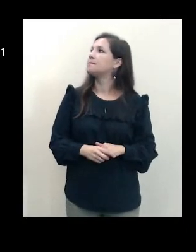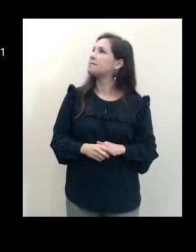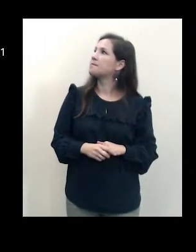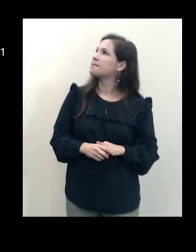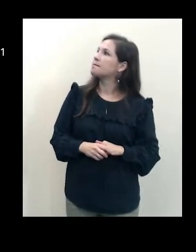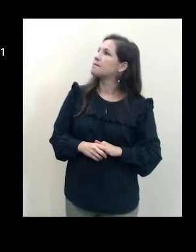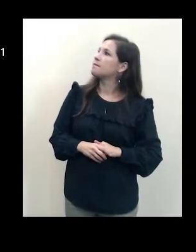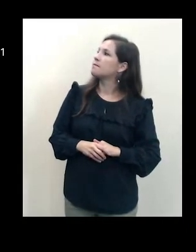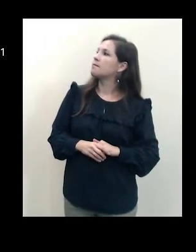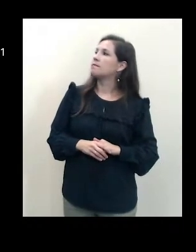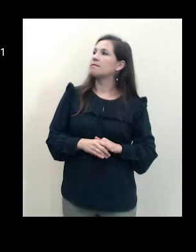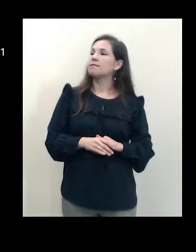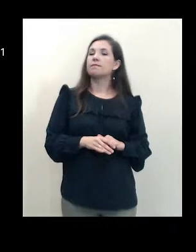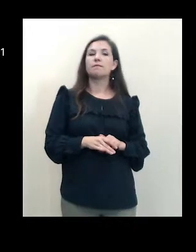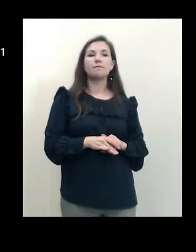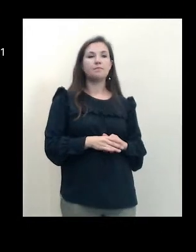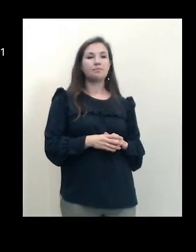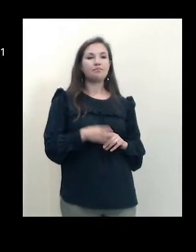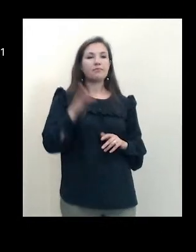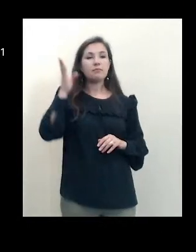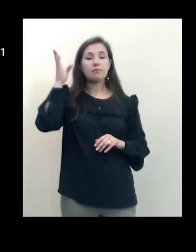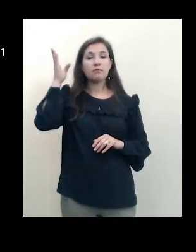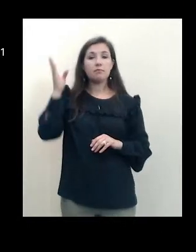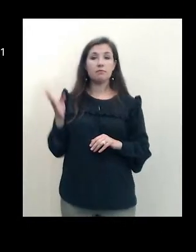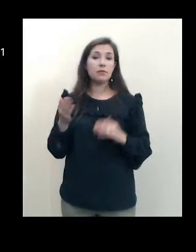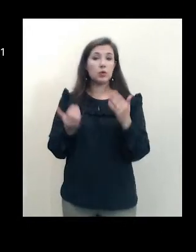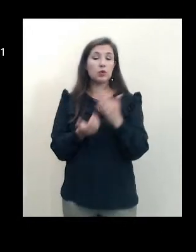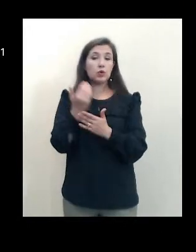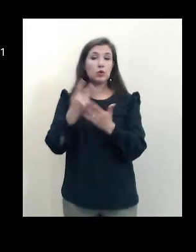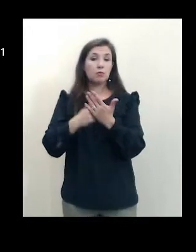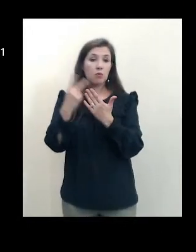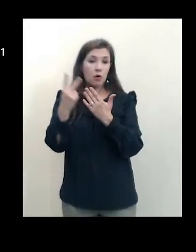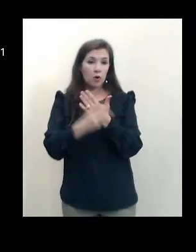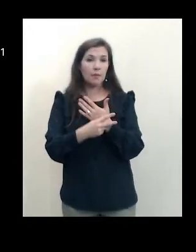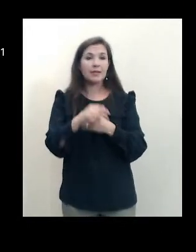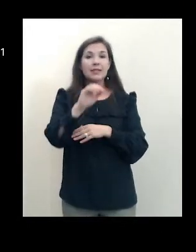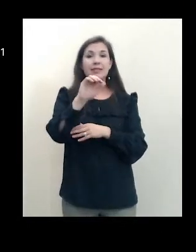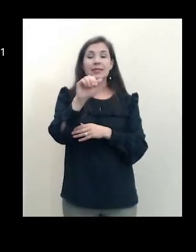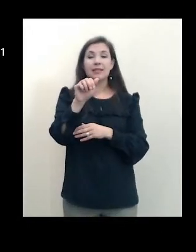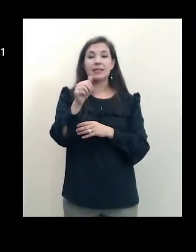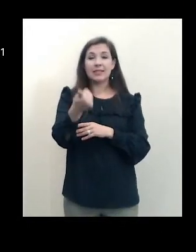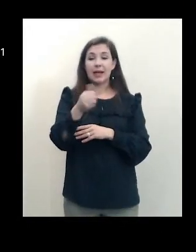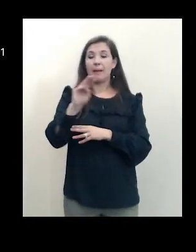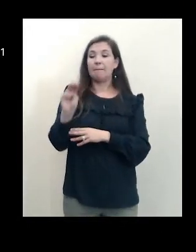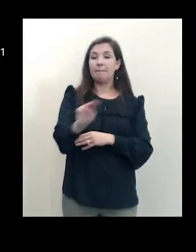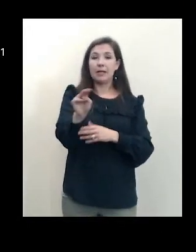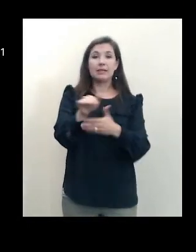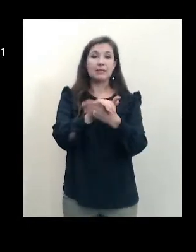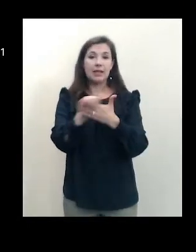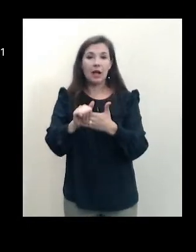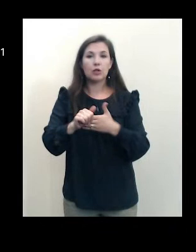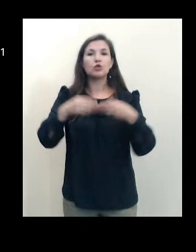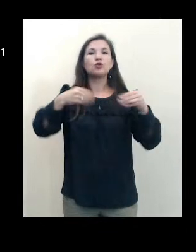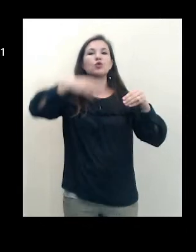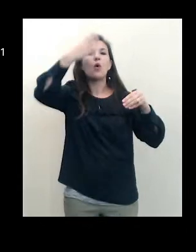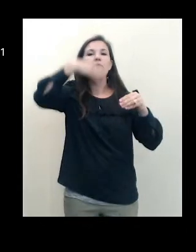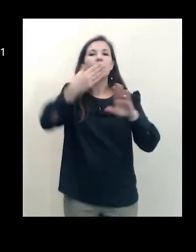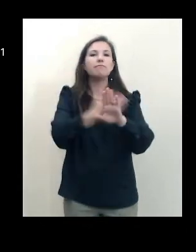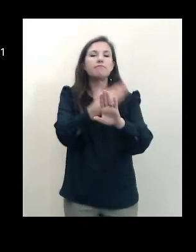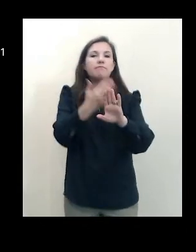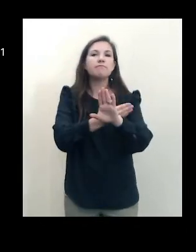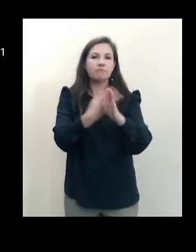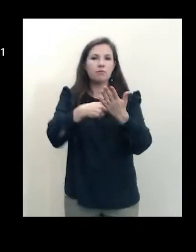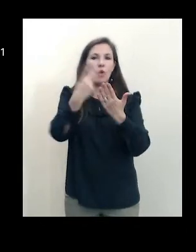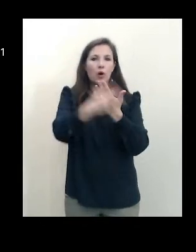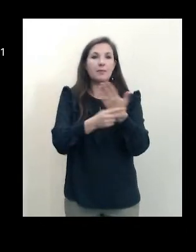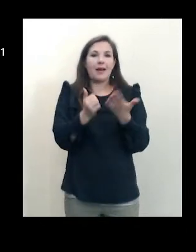of programs that are new. We have a $10 million storefront revitalization grant program to assist small business owners